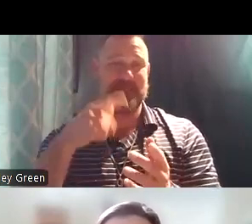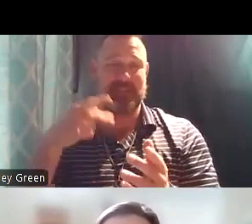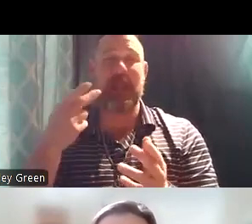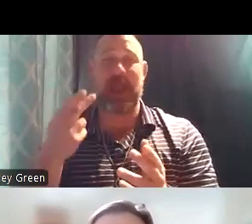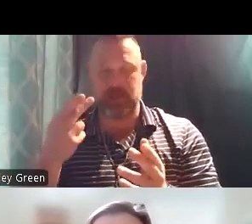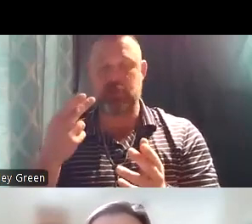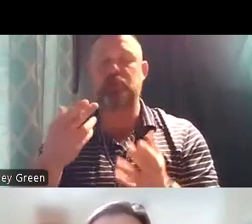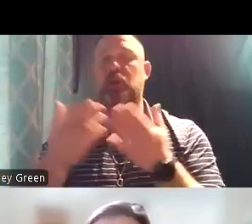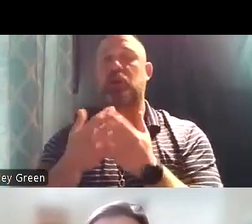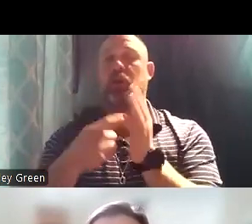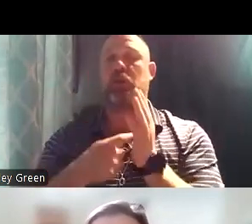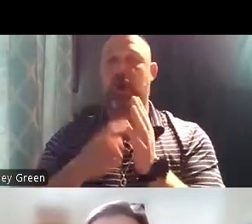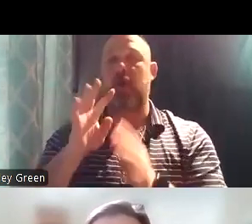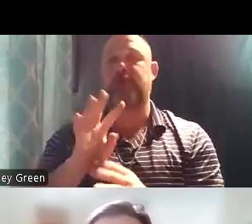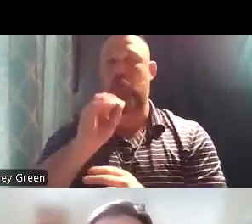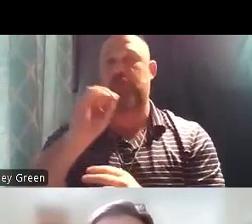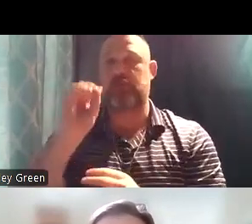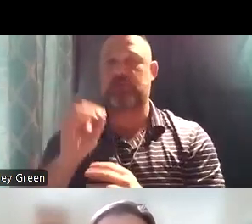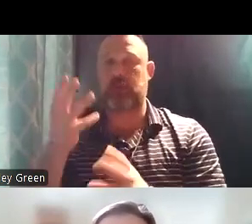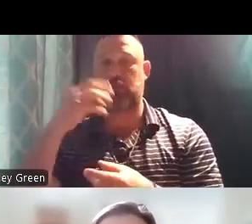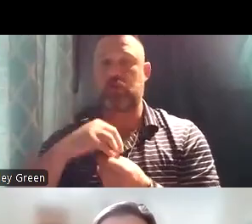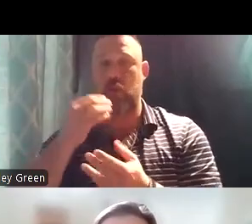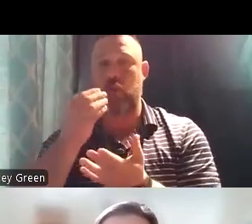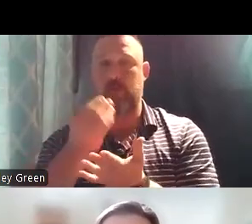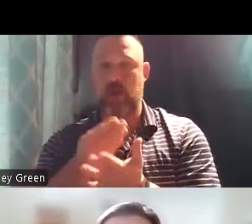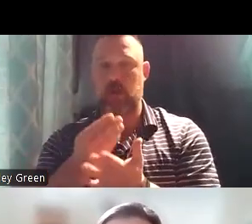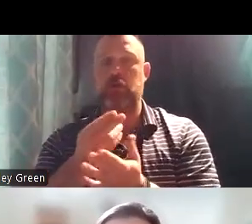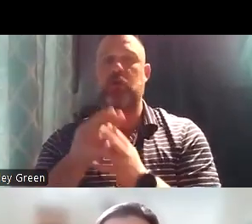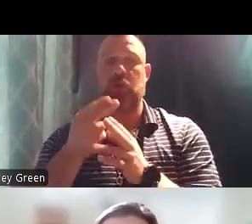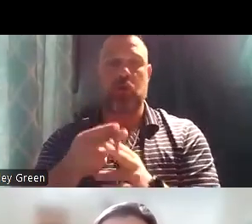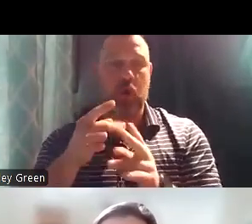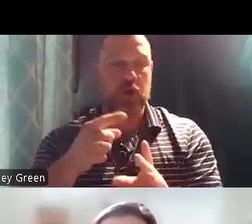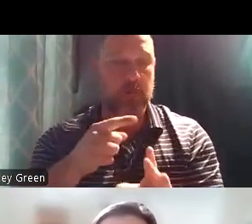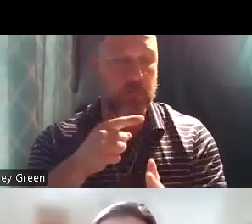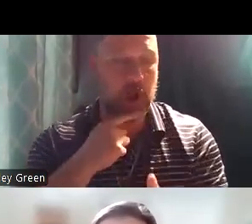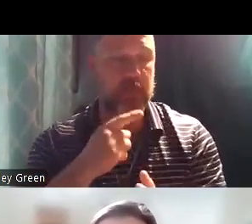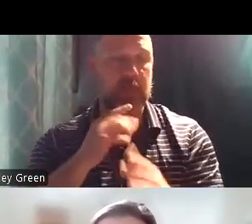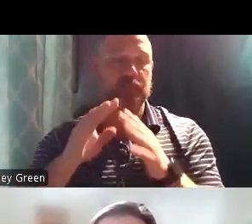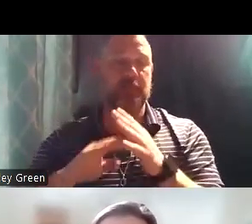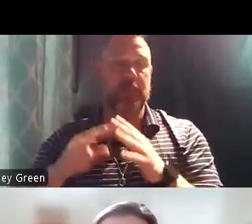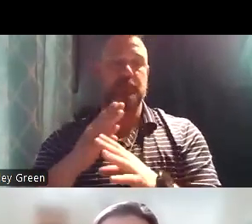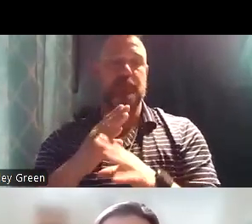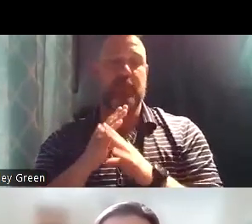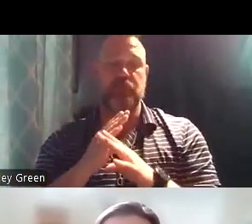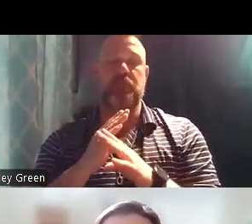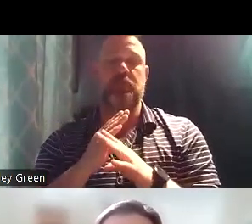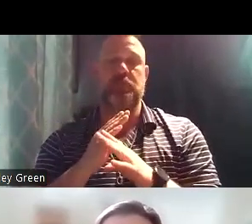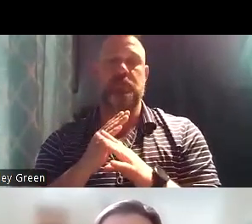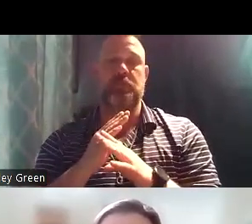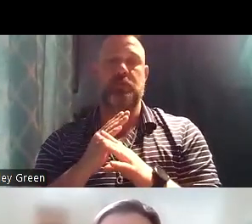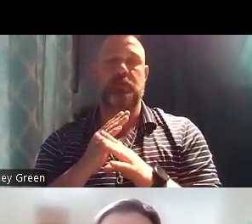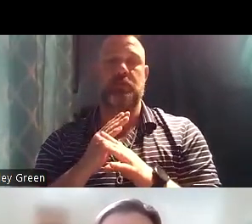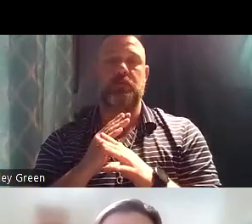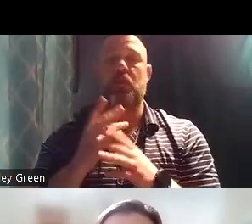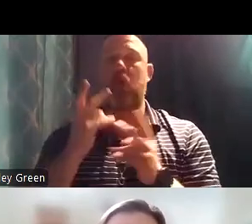to dedicate 4% of the total fund to what's called population-based prevention in order to look